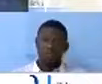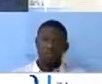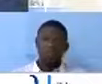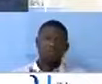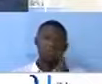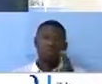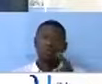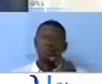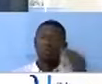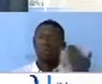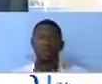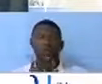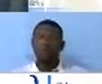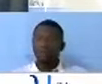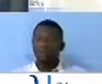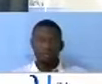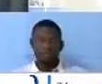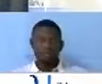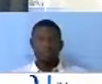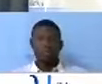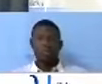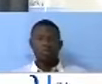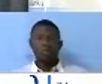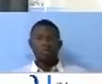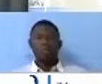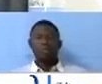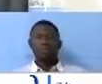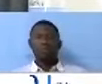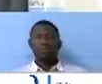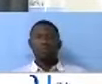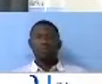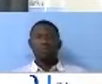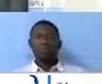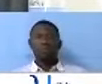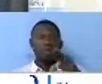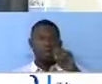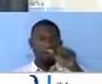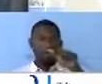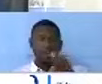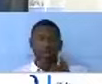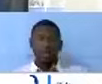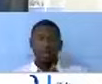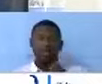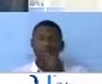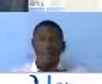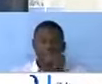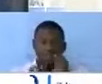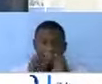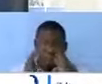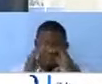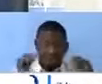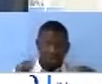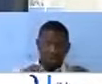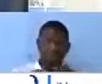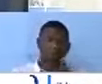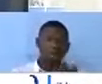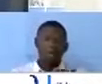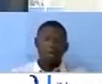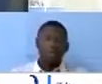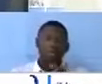Never. But the NIA, in fact, NIA had safe houses where they would keep people